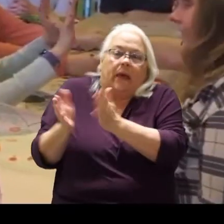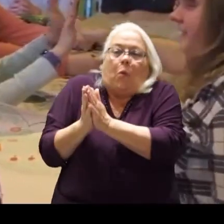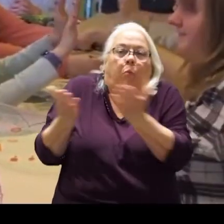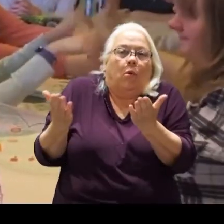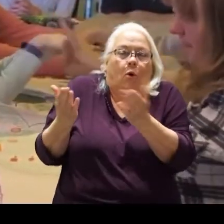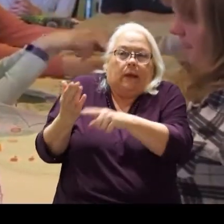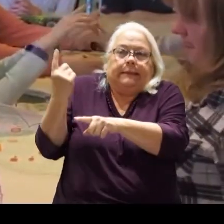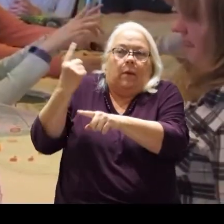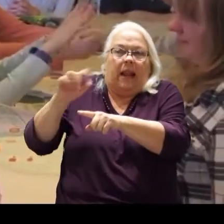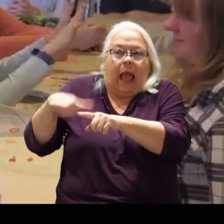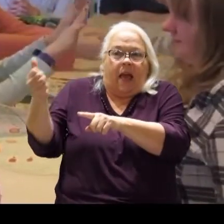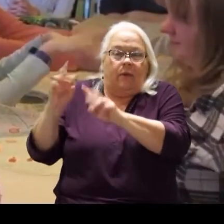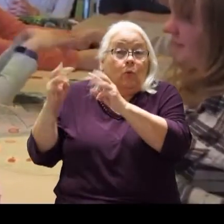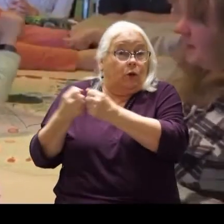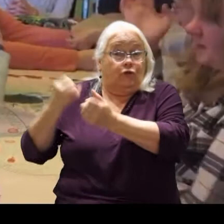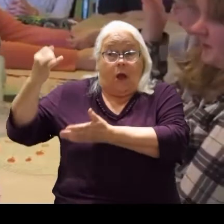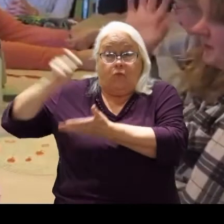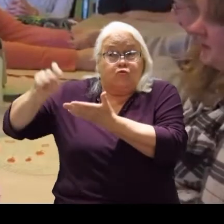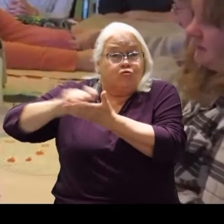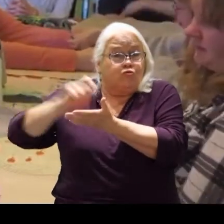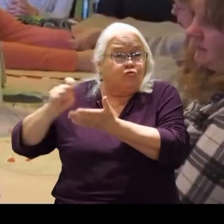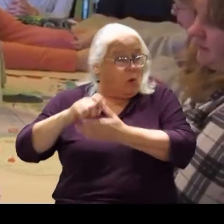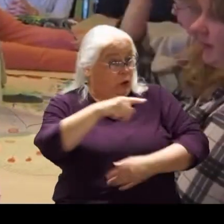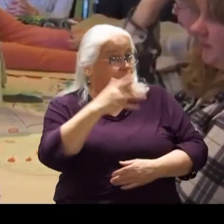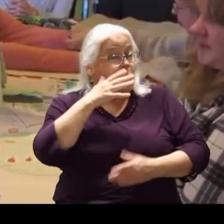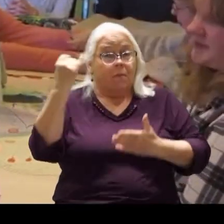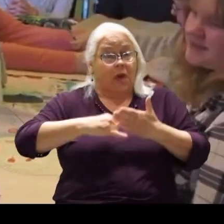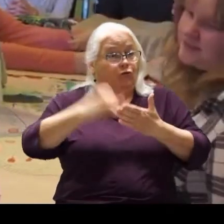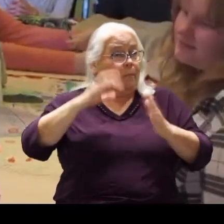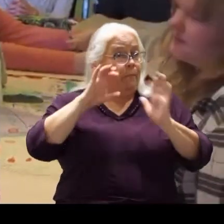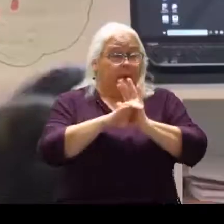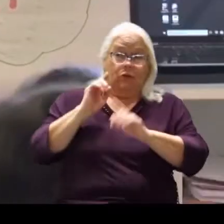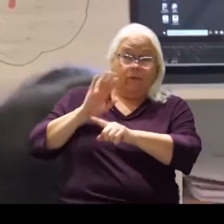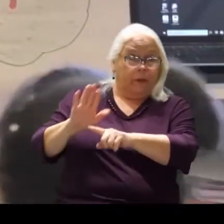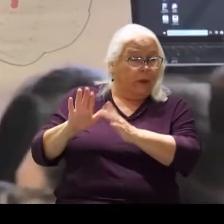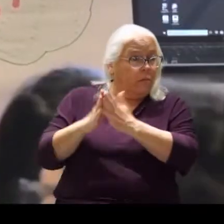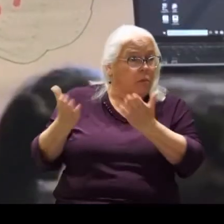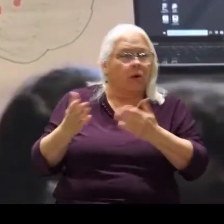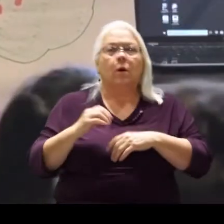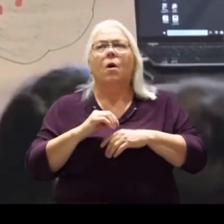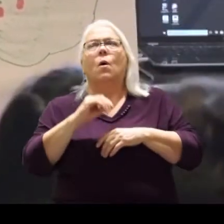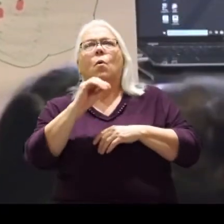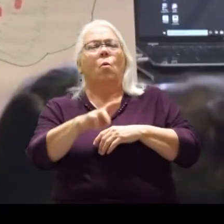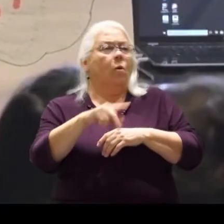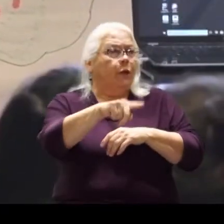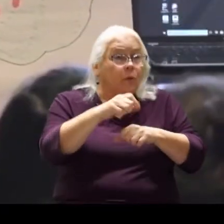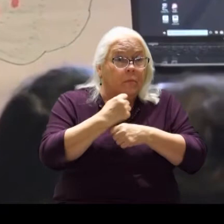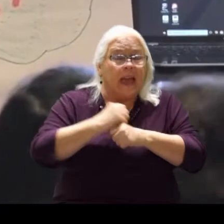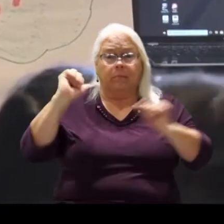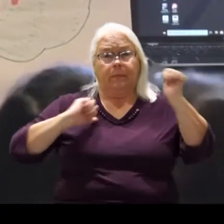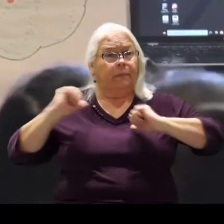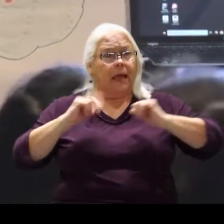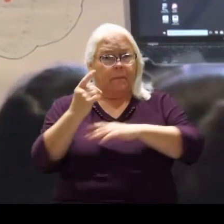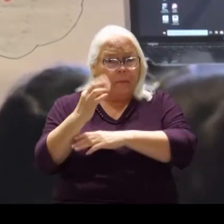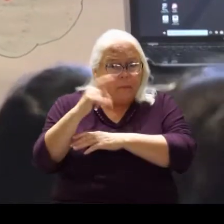also invite them to plan for a goal, whether they are going to complete works for illustrating a